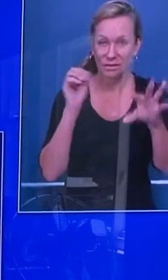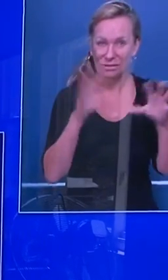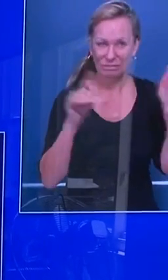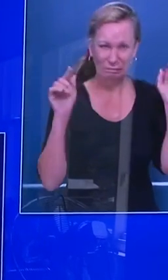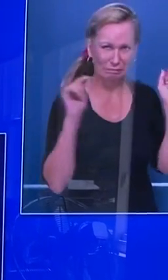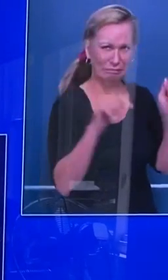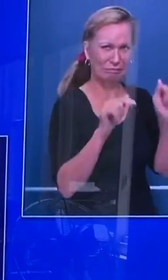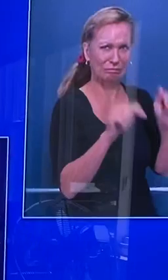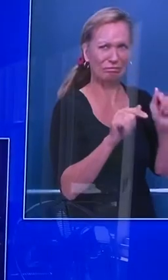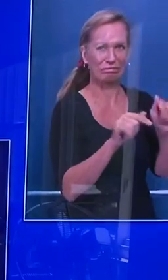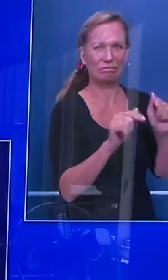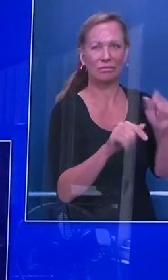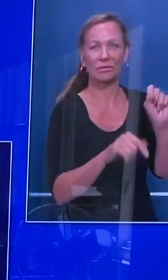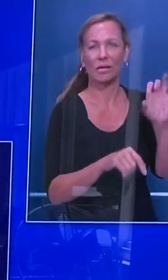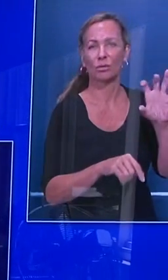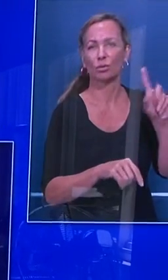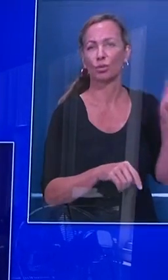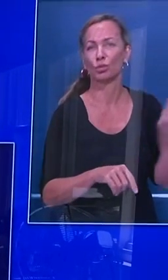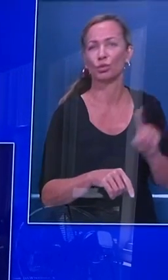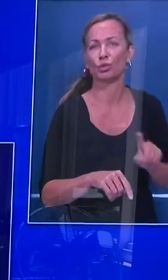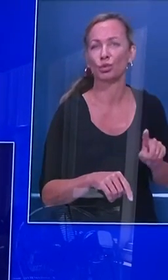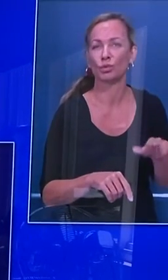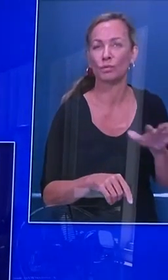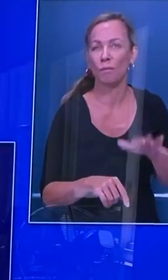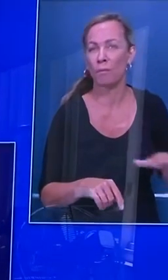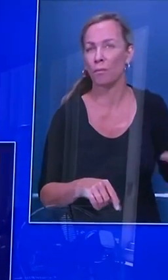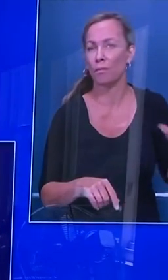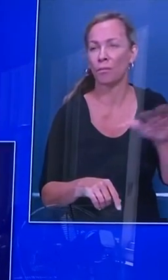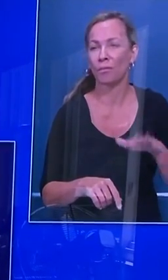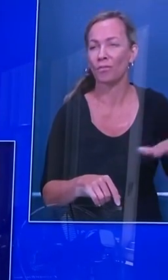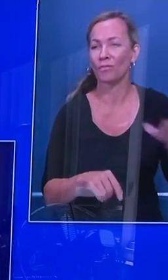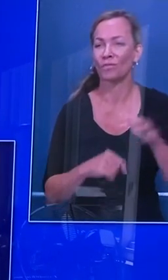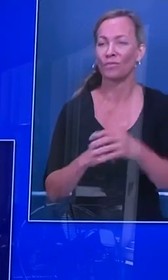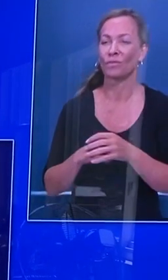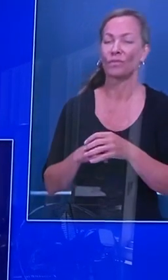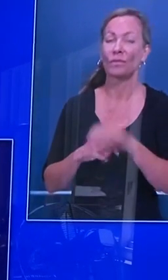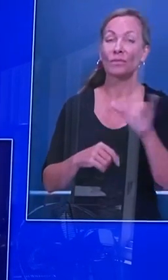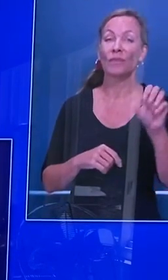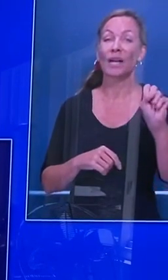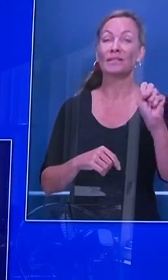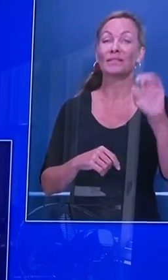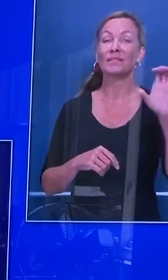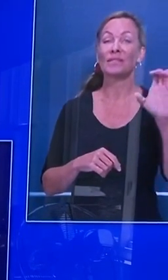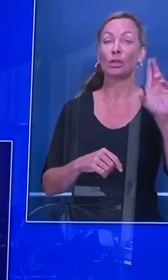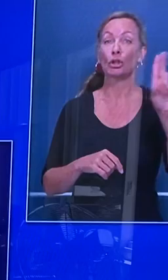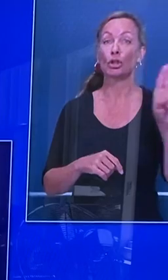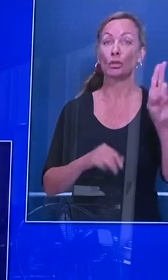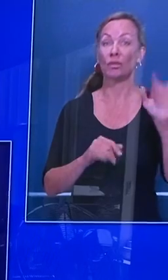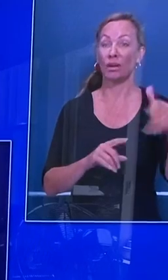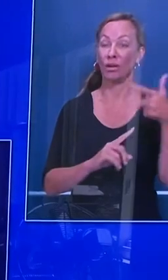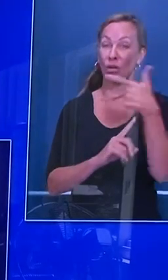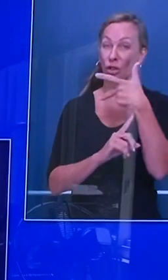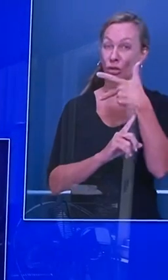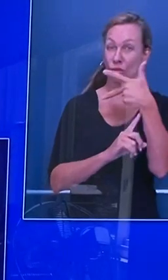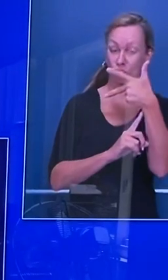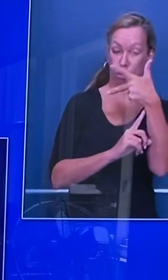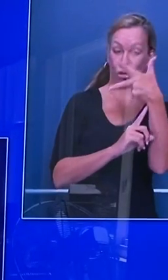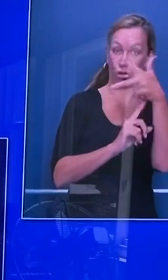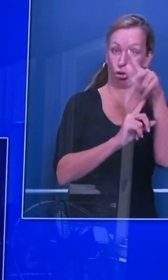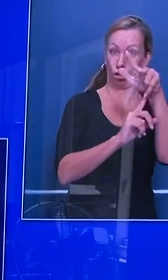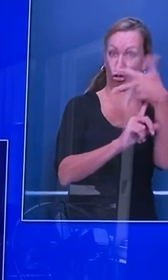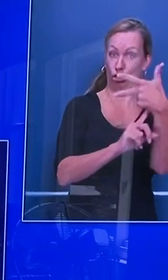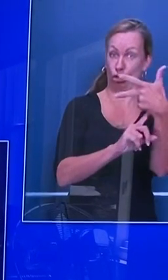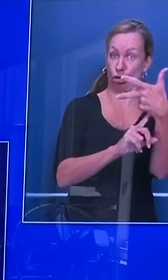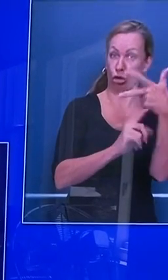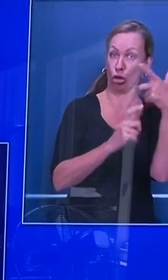fire is now the third largest fire in California's history, while the LNU is 350,000 acres as of this morning.